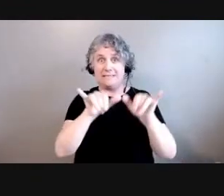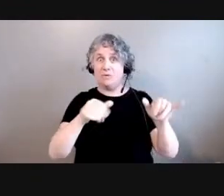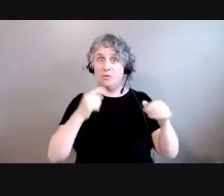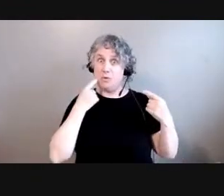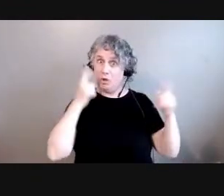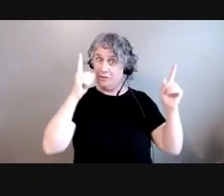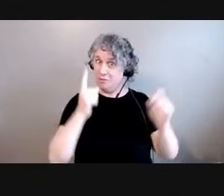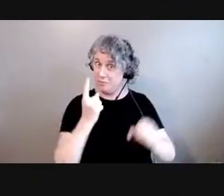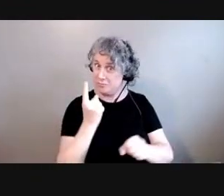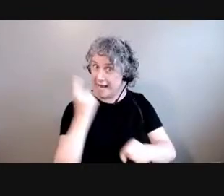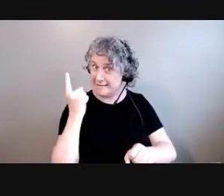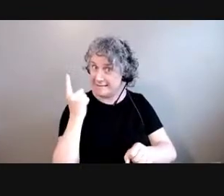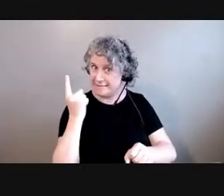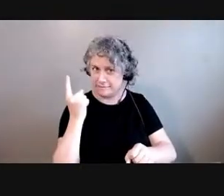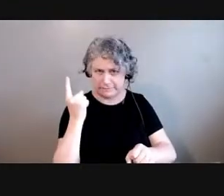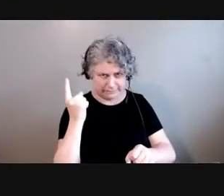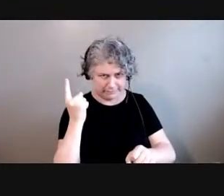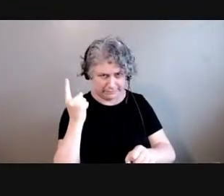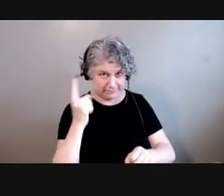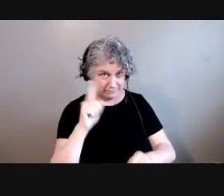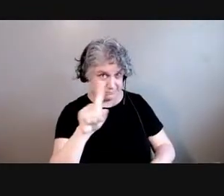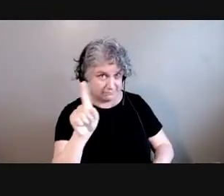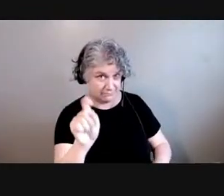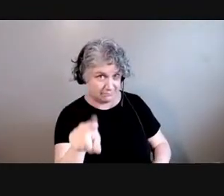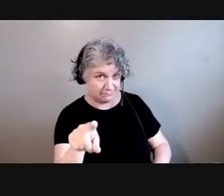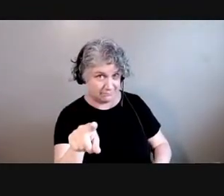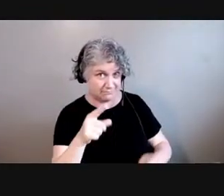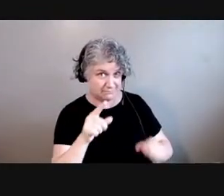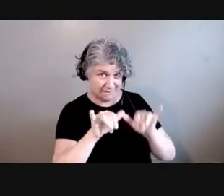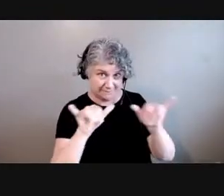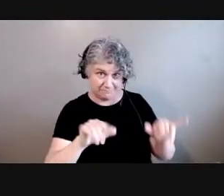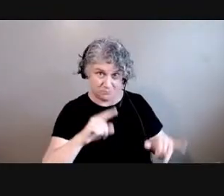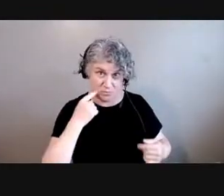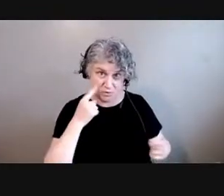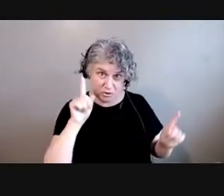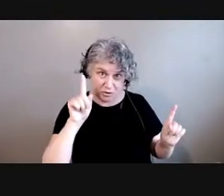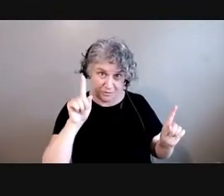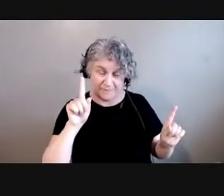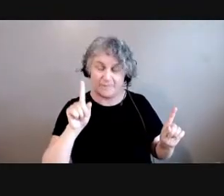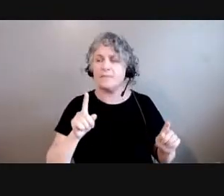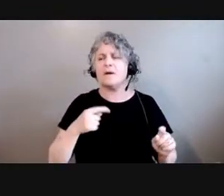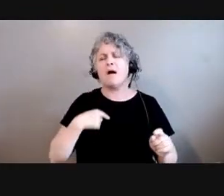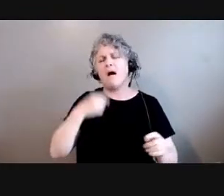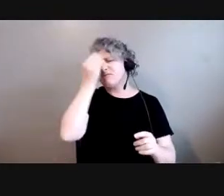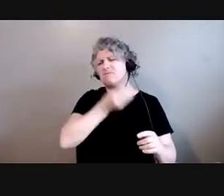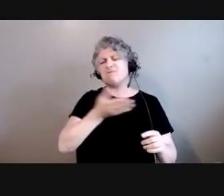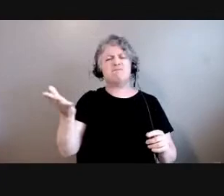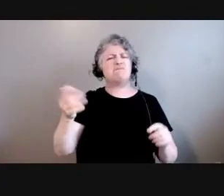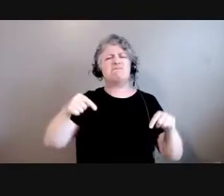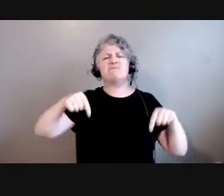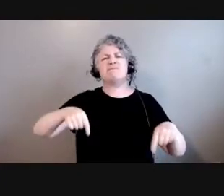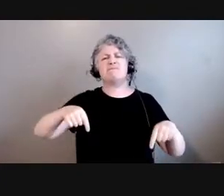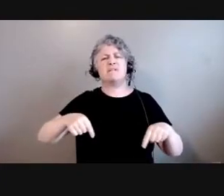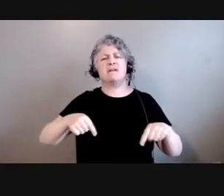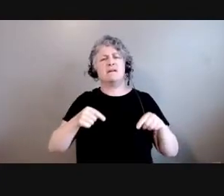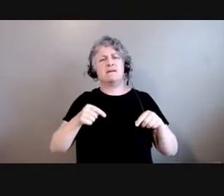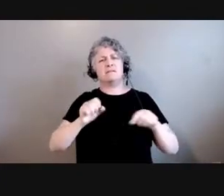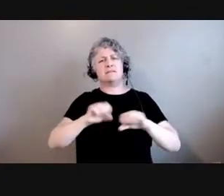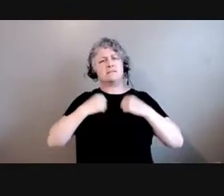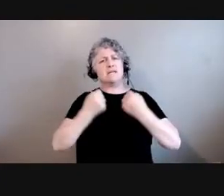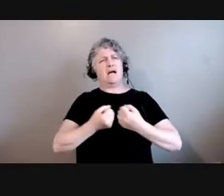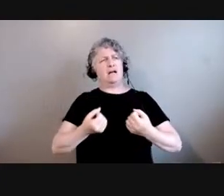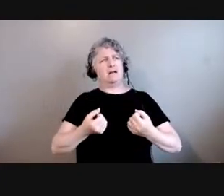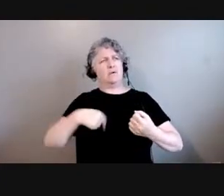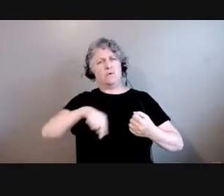works. Or does it? I said before that we live in a very self-reliant and individualistic